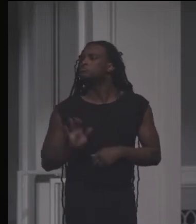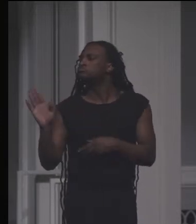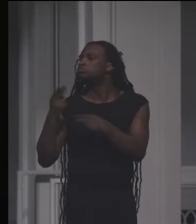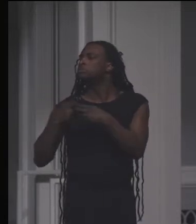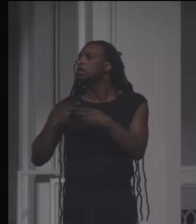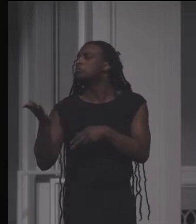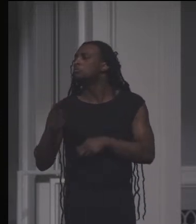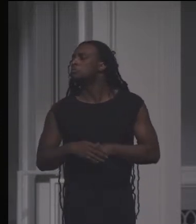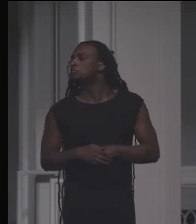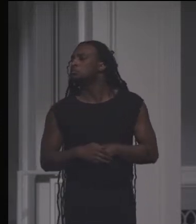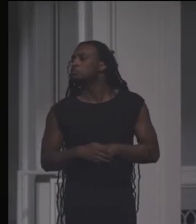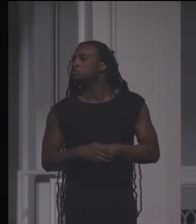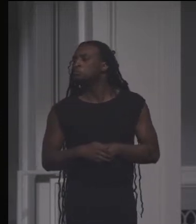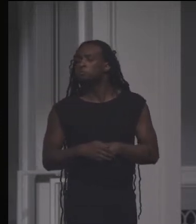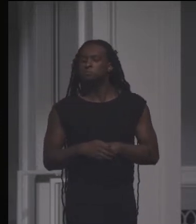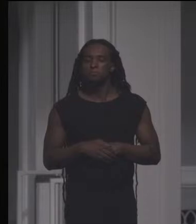name?"